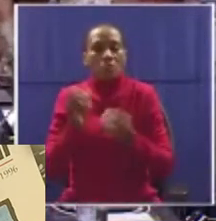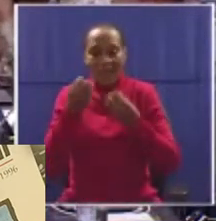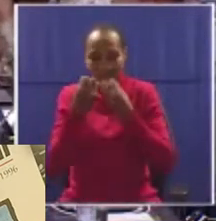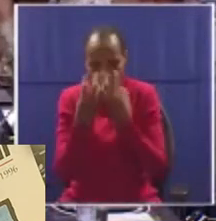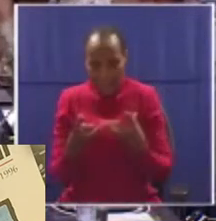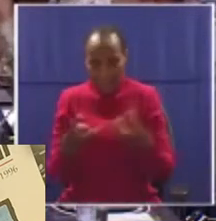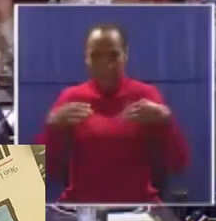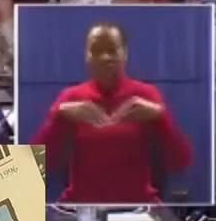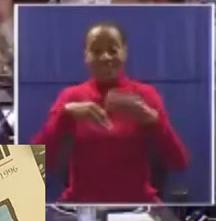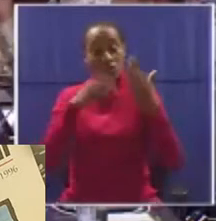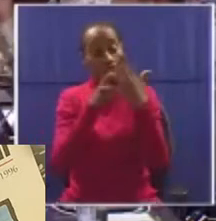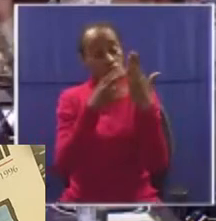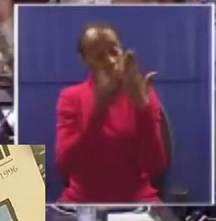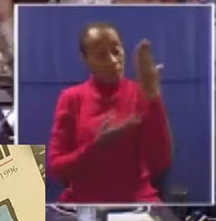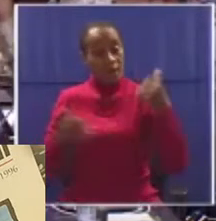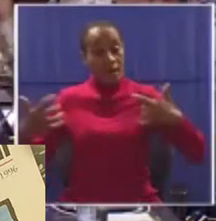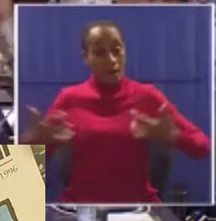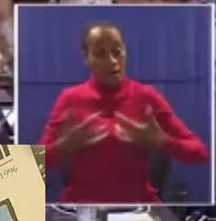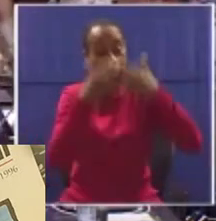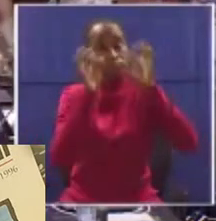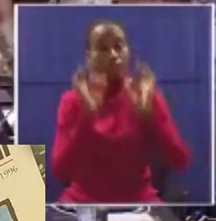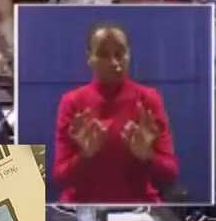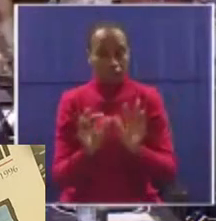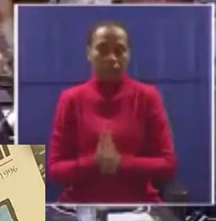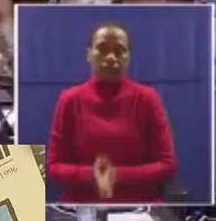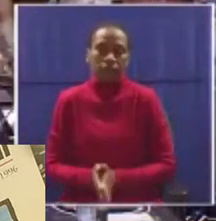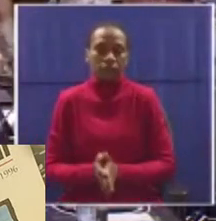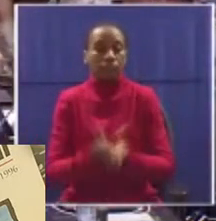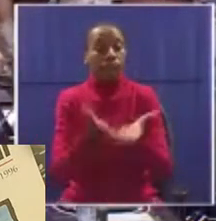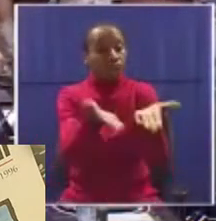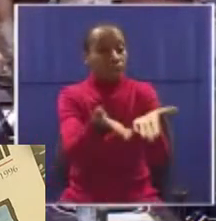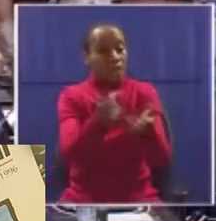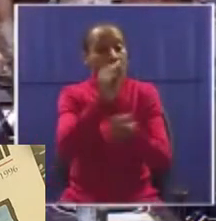requisite quorum the ANC